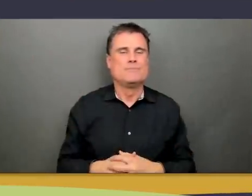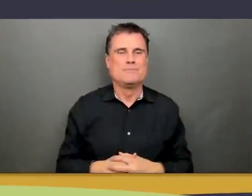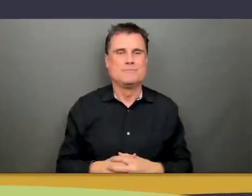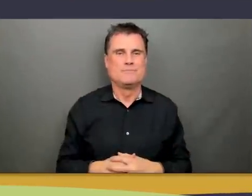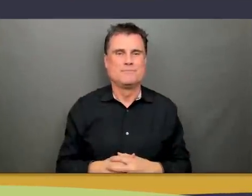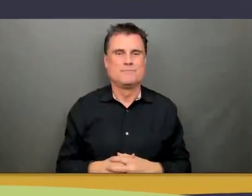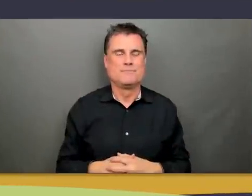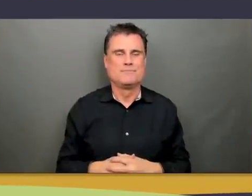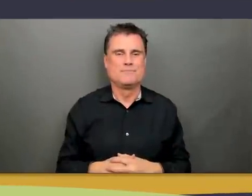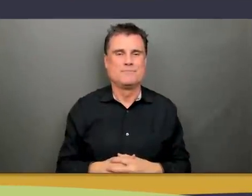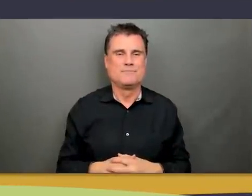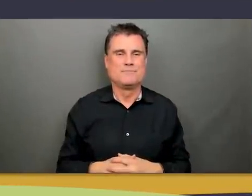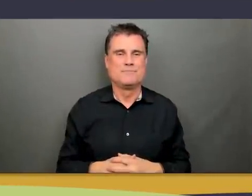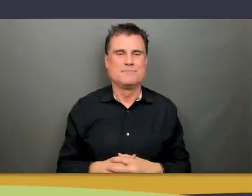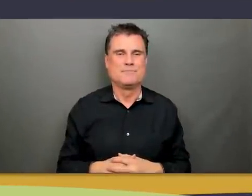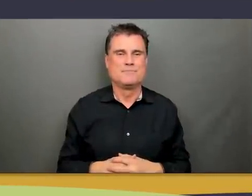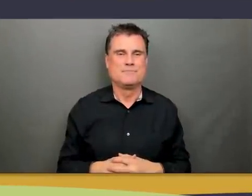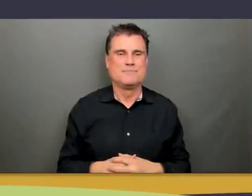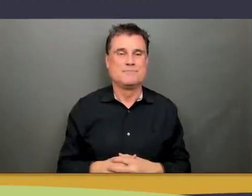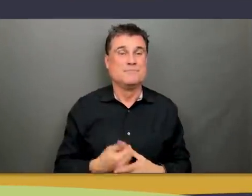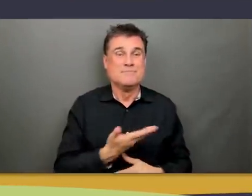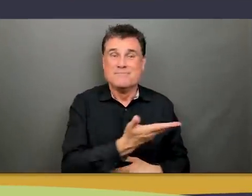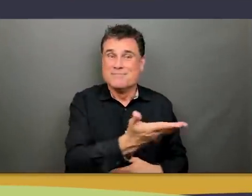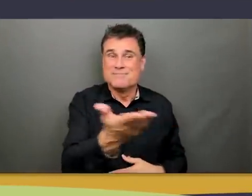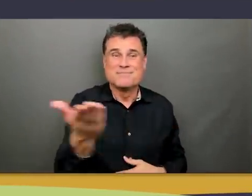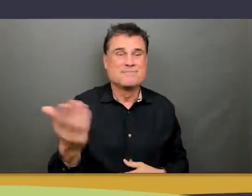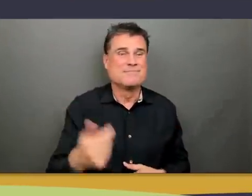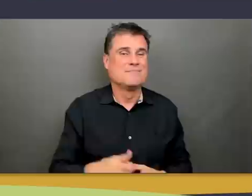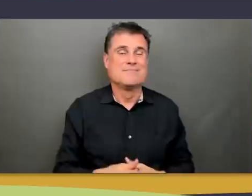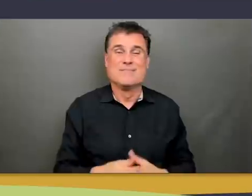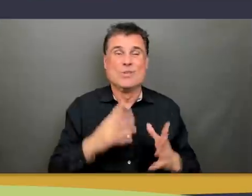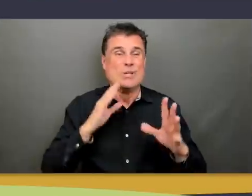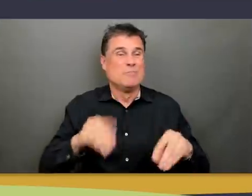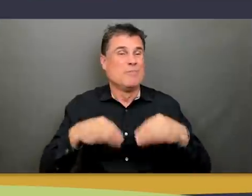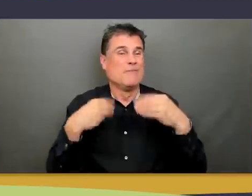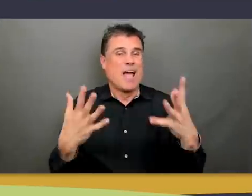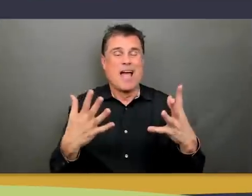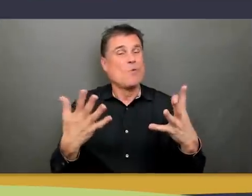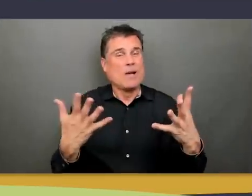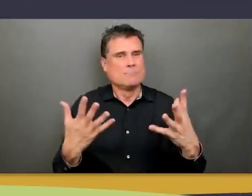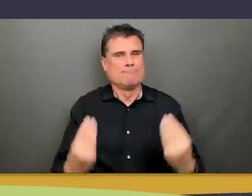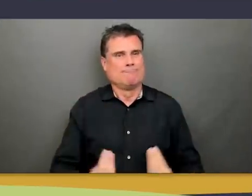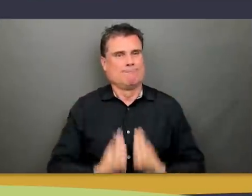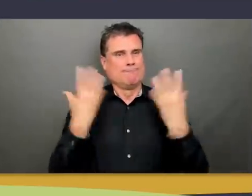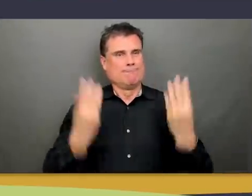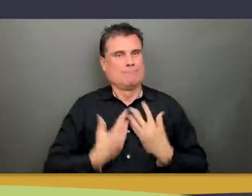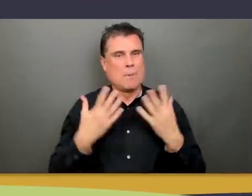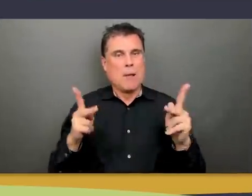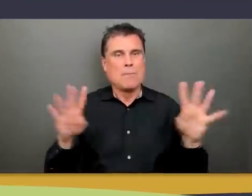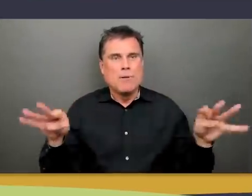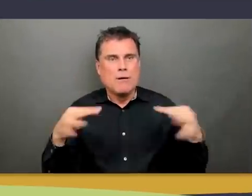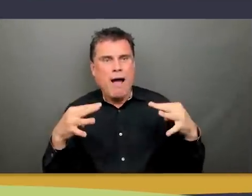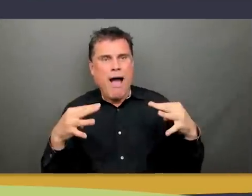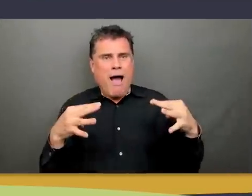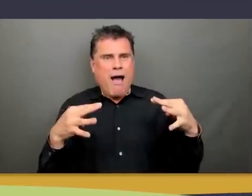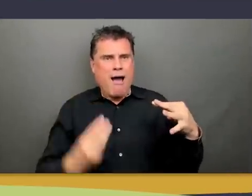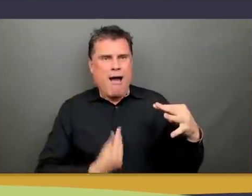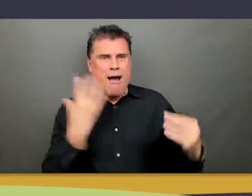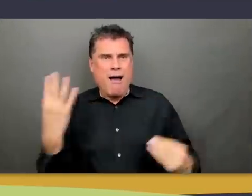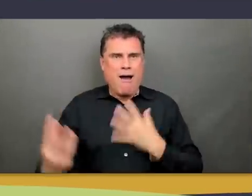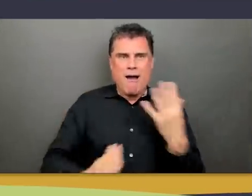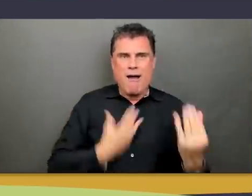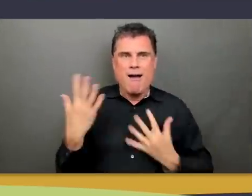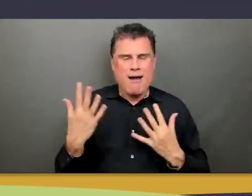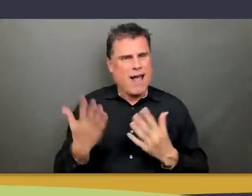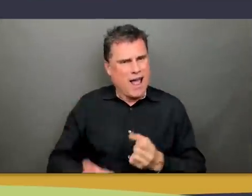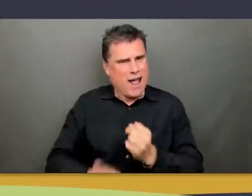You are an inspiration to so many across the province, and we are stronger in our fight against racism with you standing